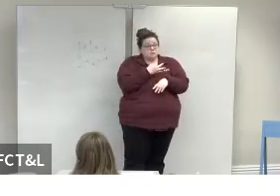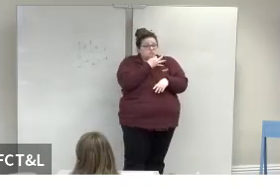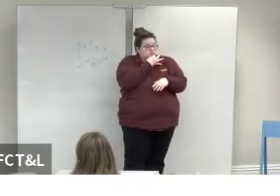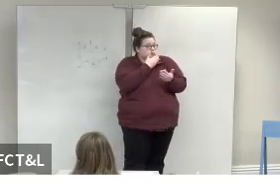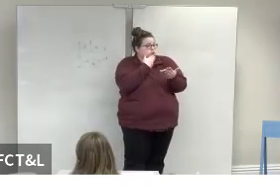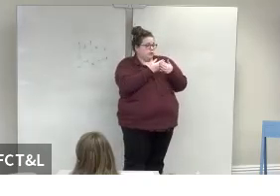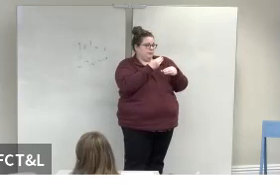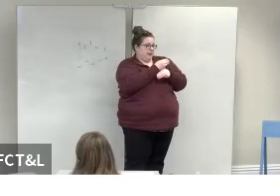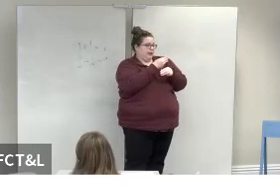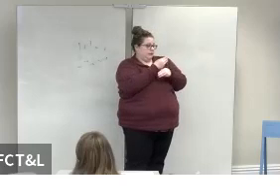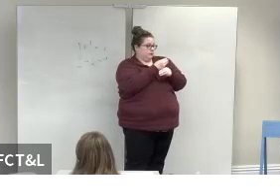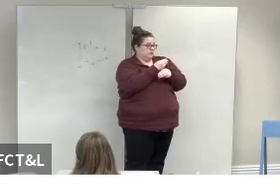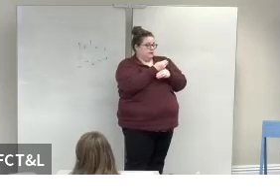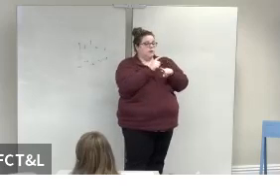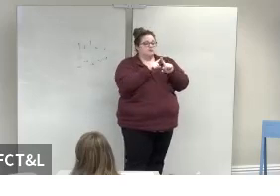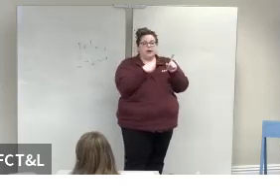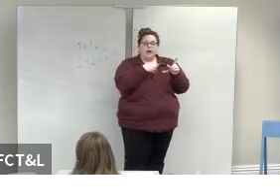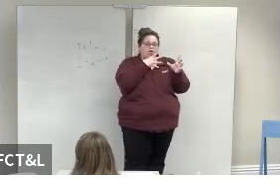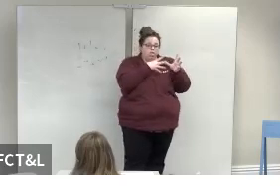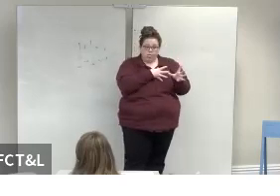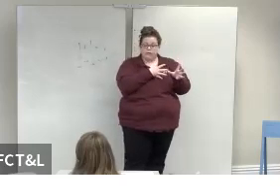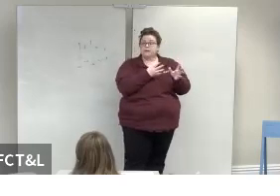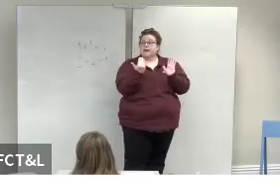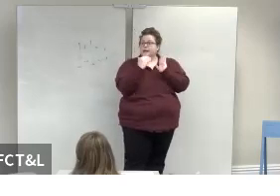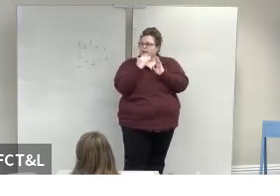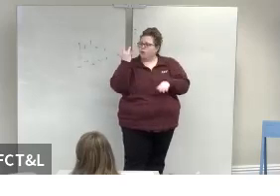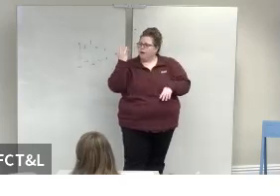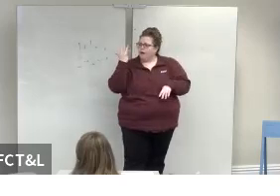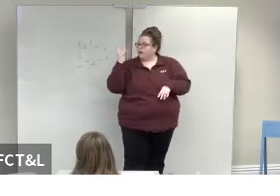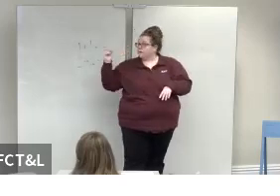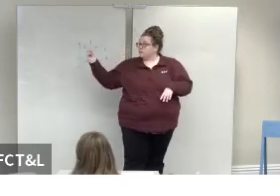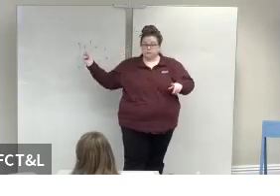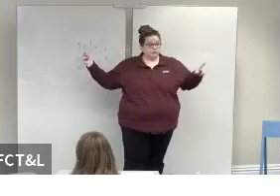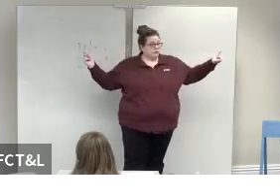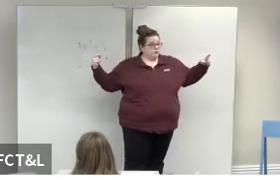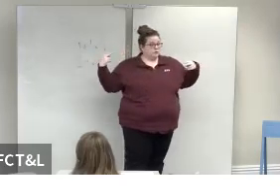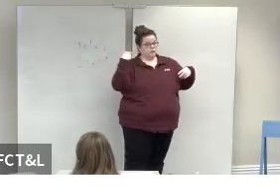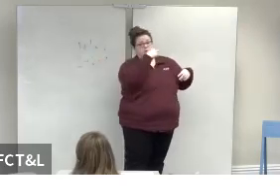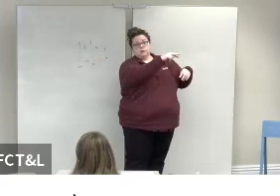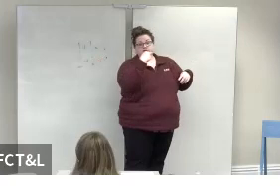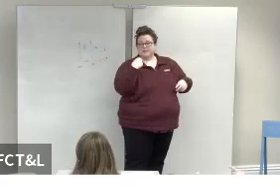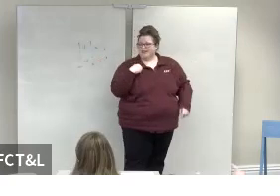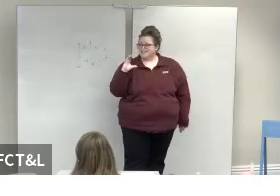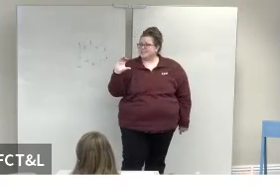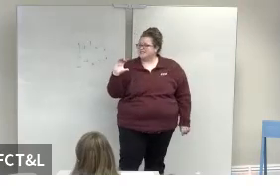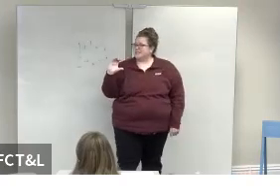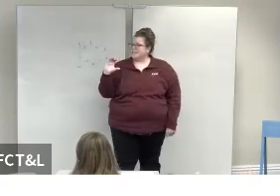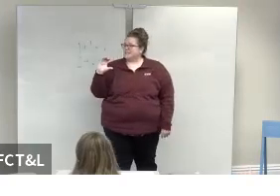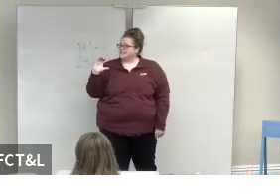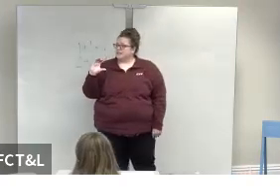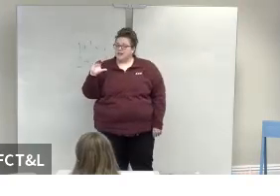In my early school years, I was pretty good at math, but I hated this setup that I